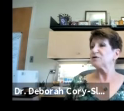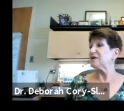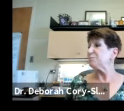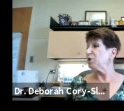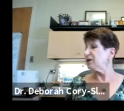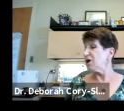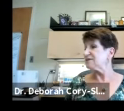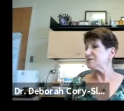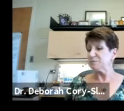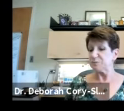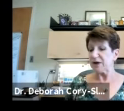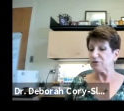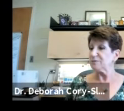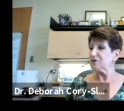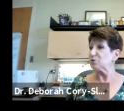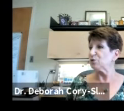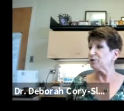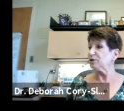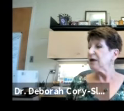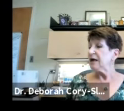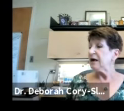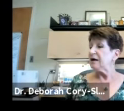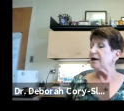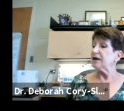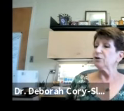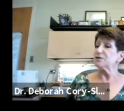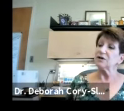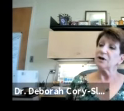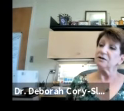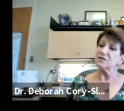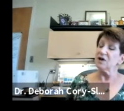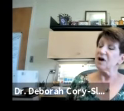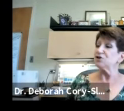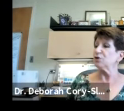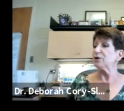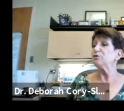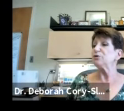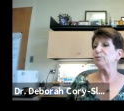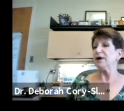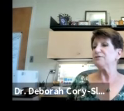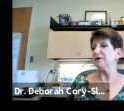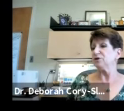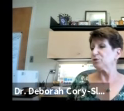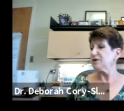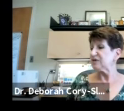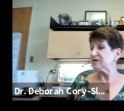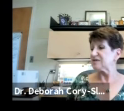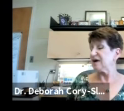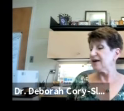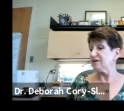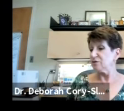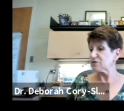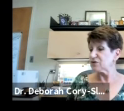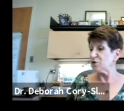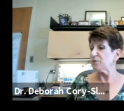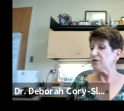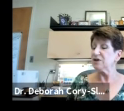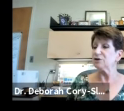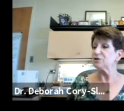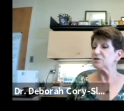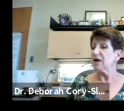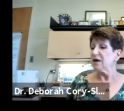for example, at autism spectrum disorder, here is a slide showing you the rate of increase in its diagnosis